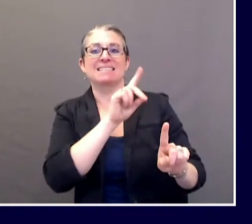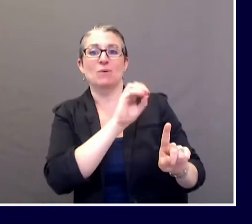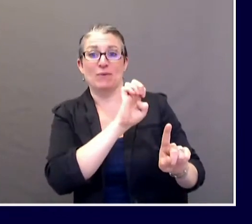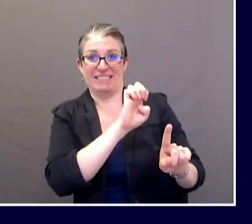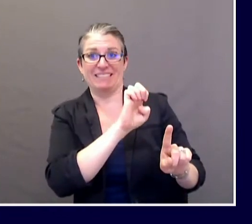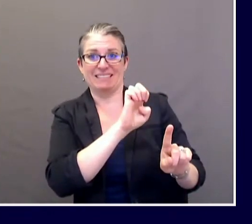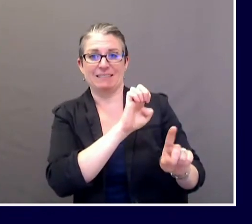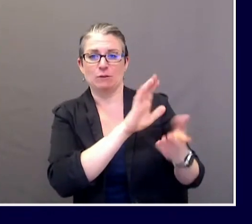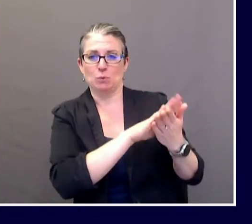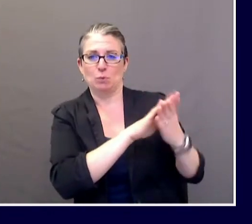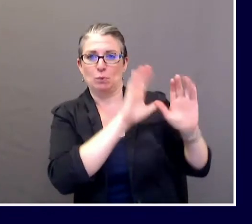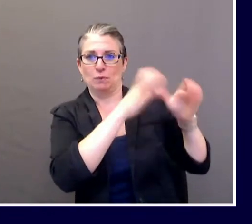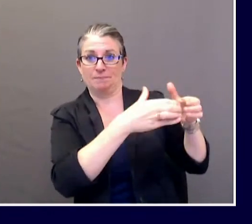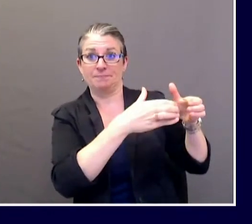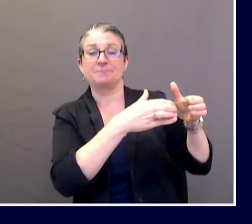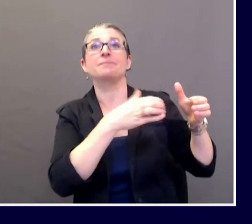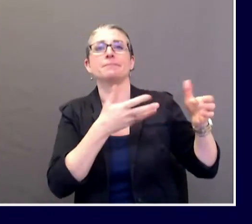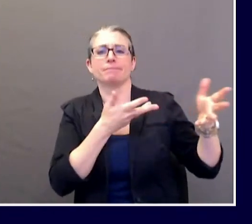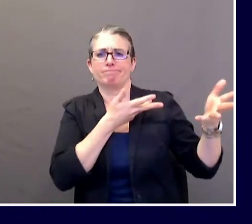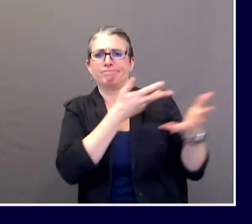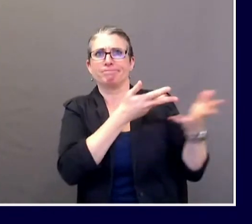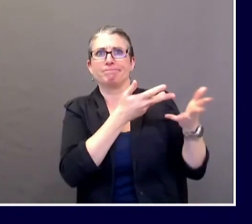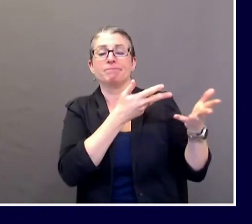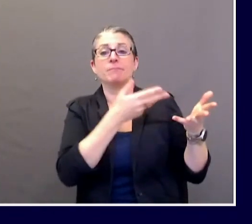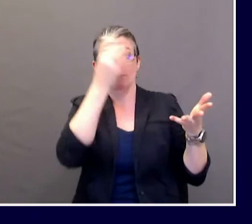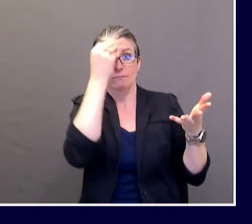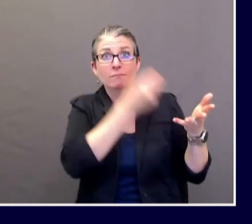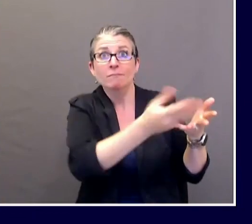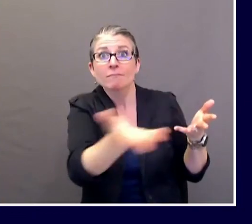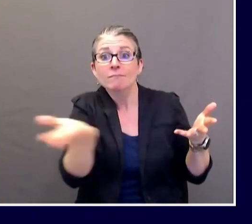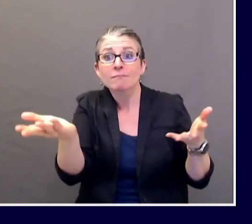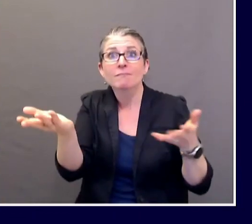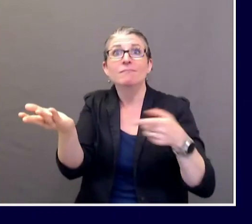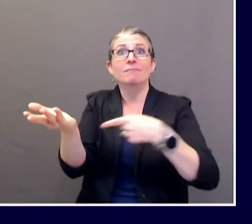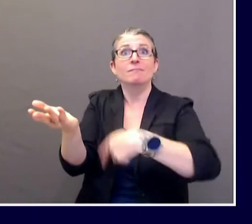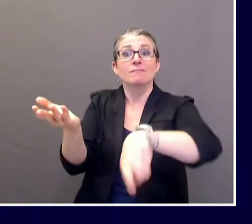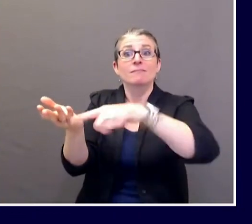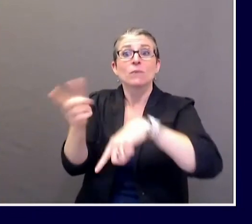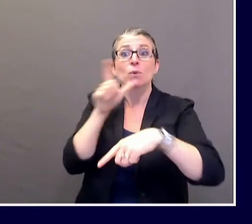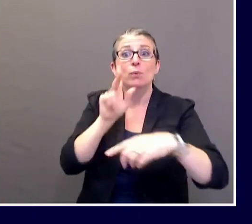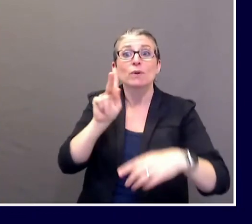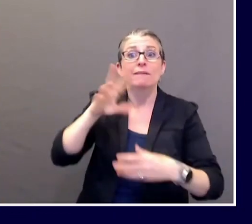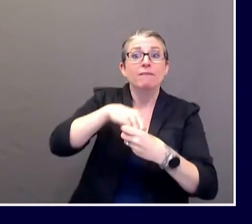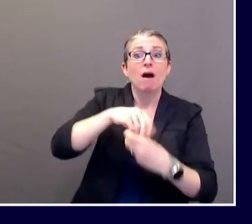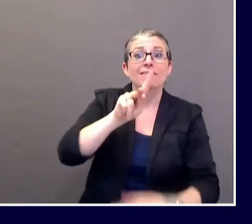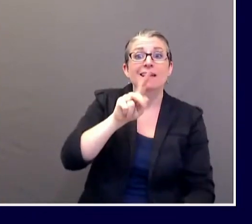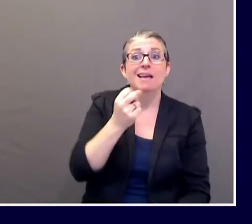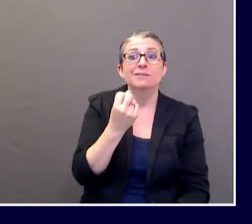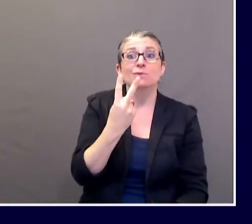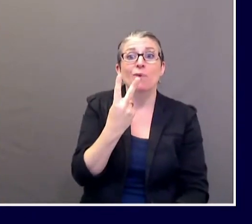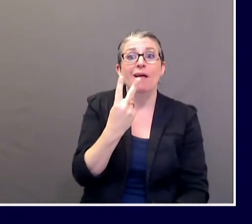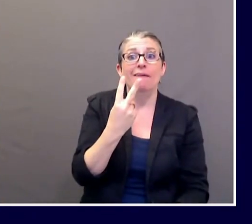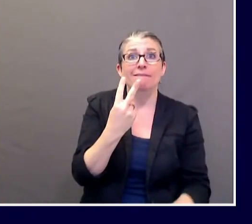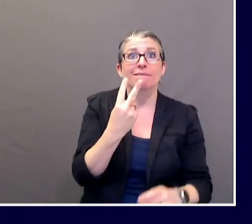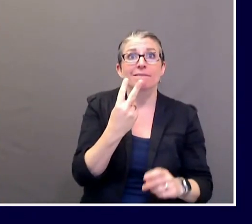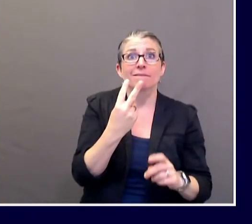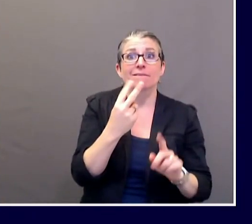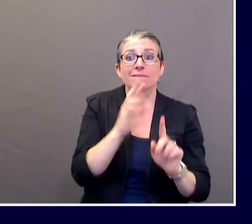12 school the option to provide free weekly pooled PCR testing for